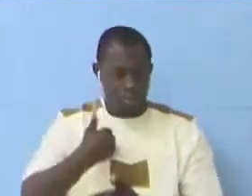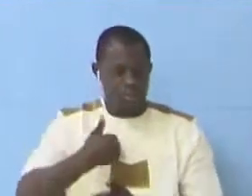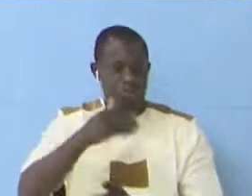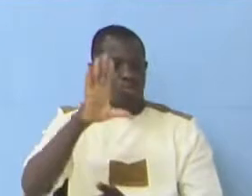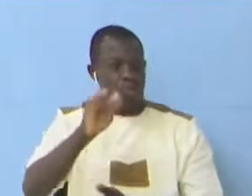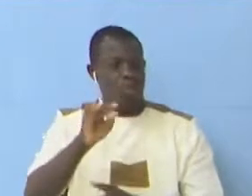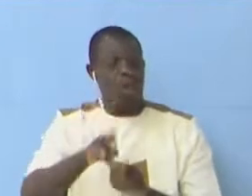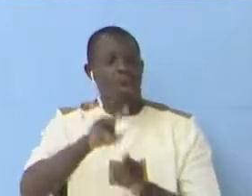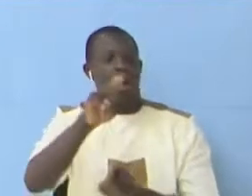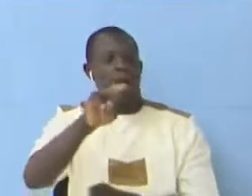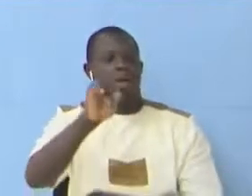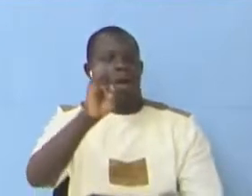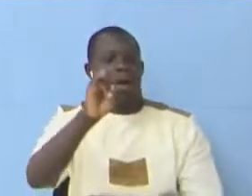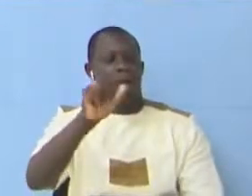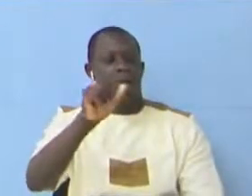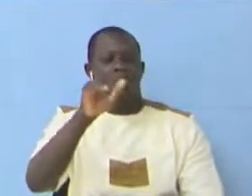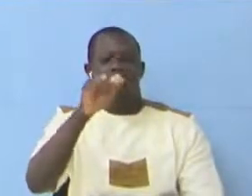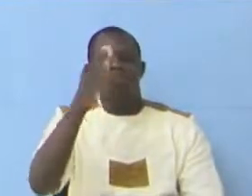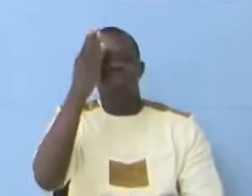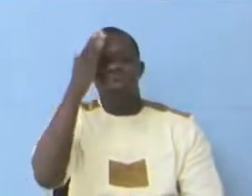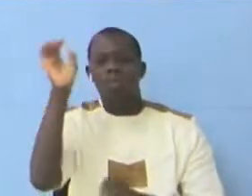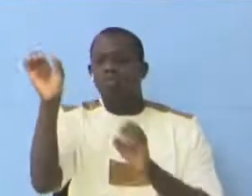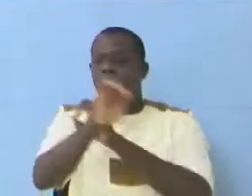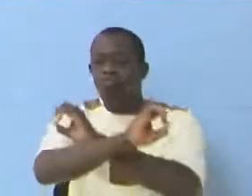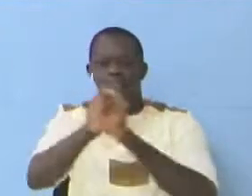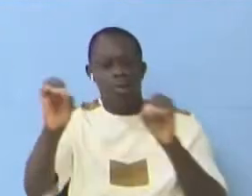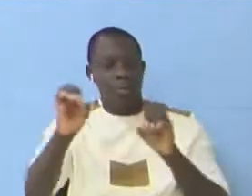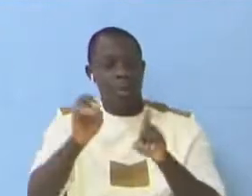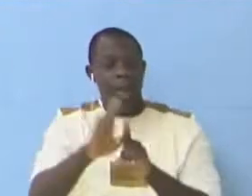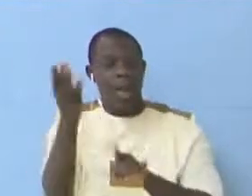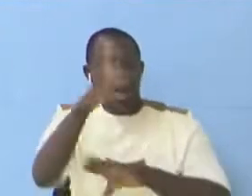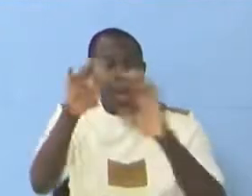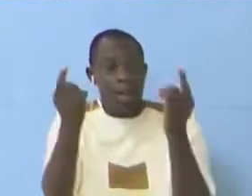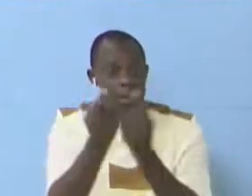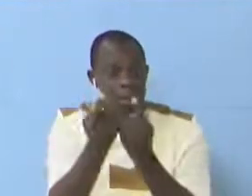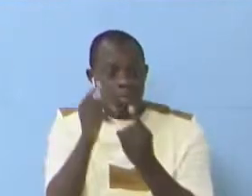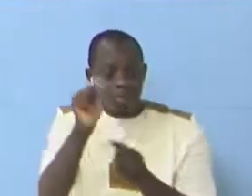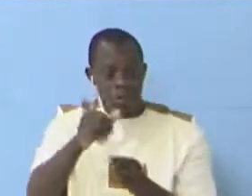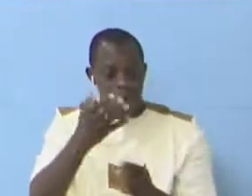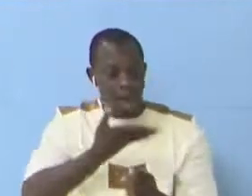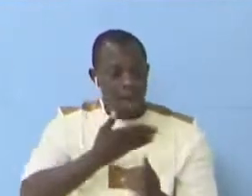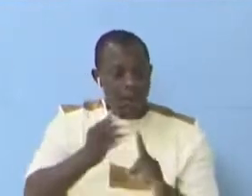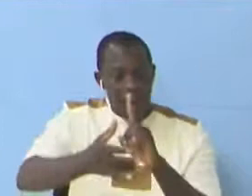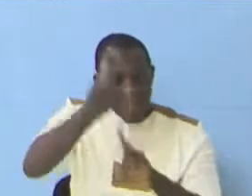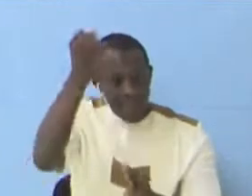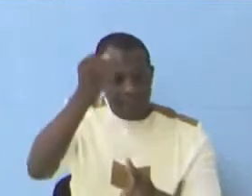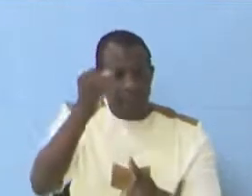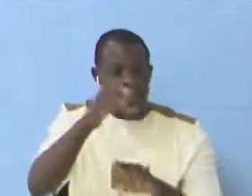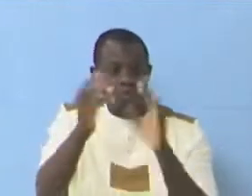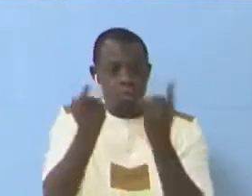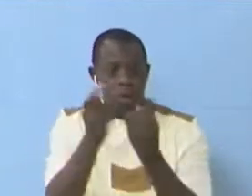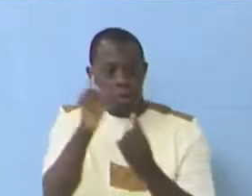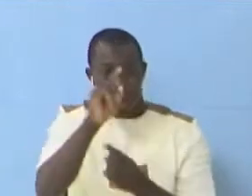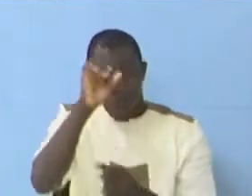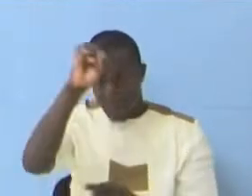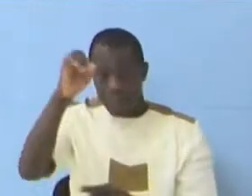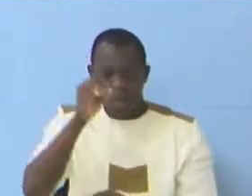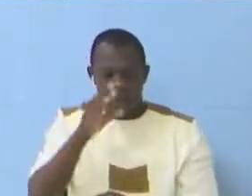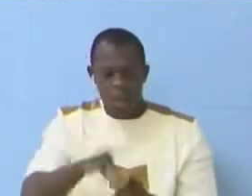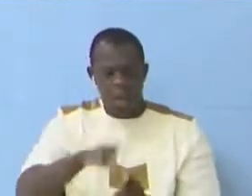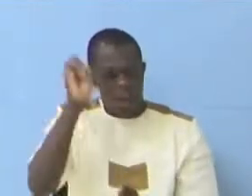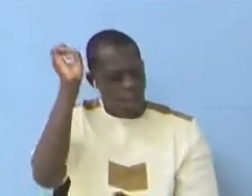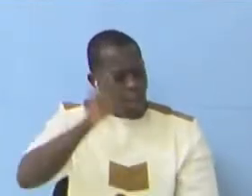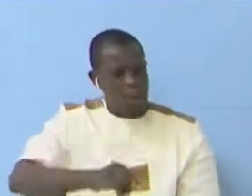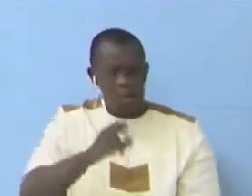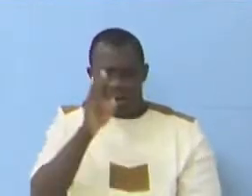NIA knew no bounds. They would do anything to get the results he wanted, true or false. pour doxal li nga xam ne nag